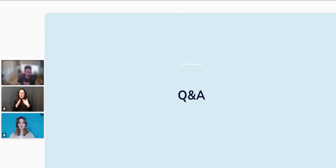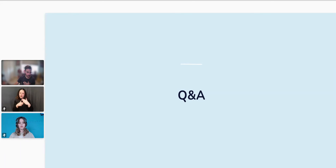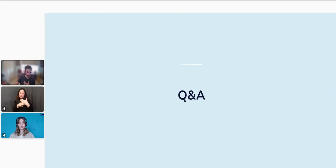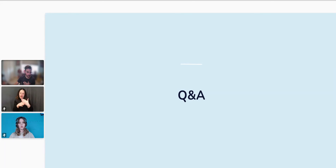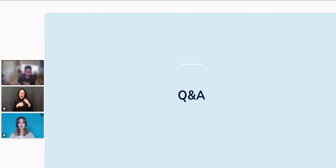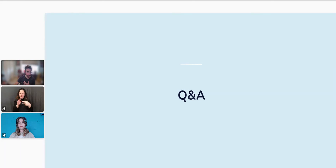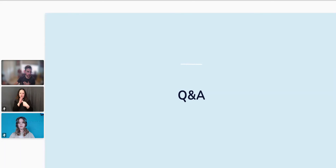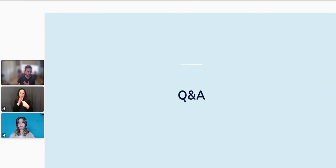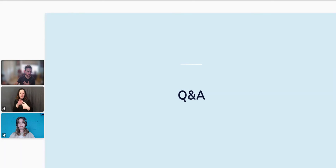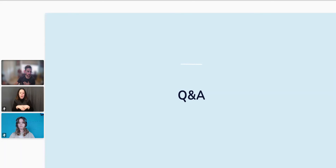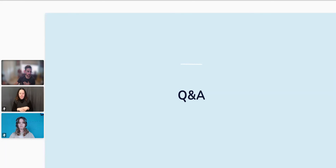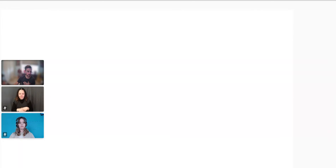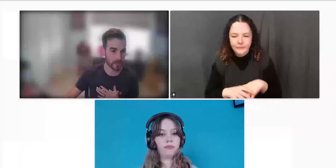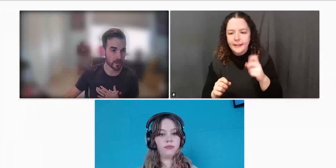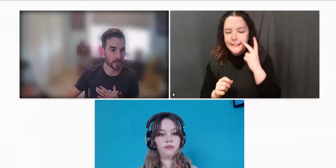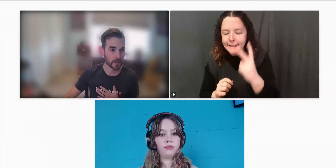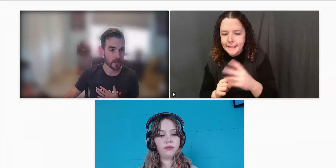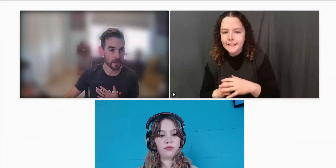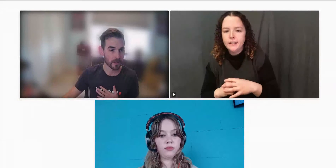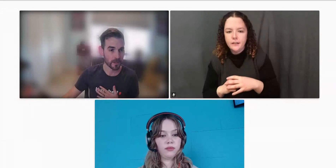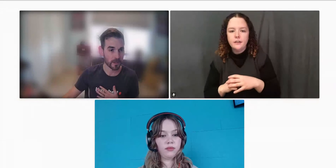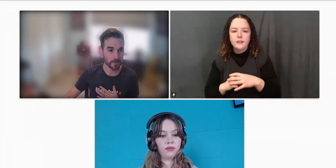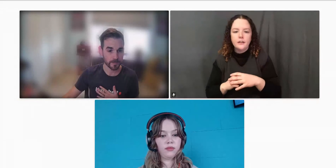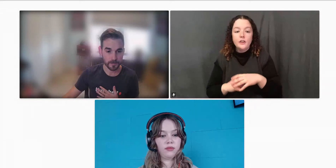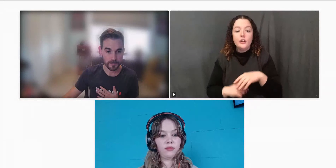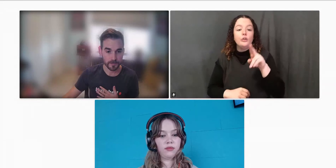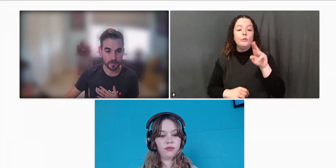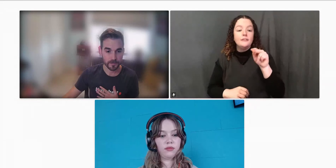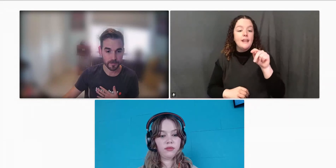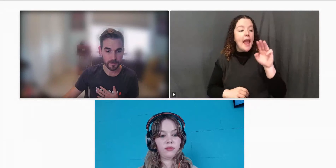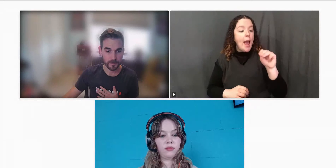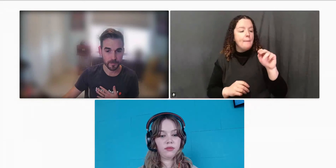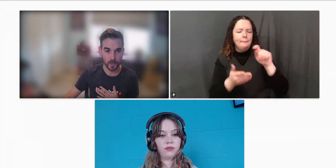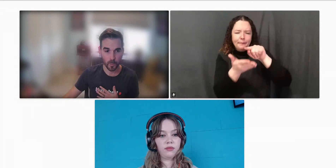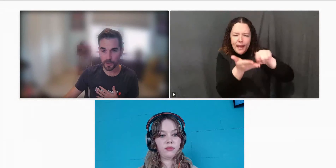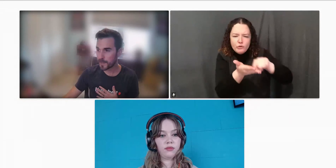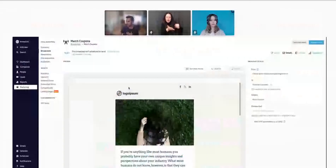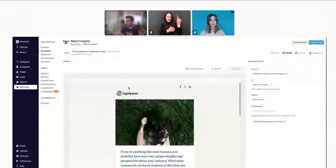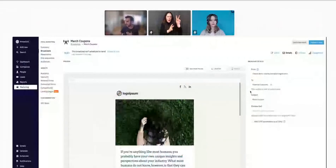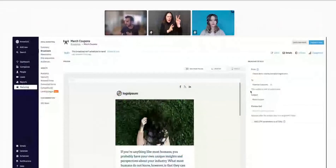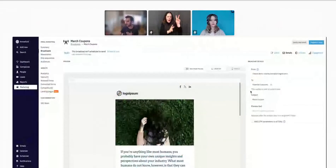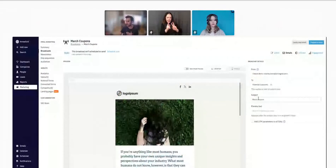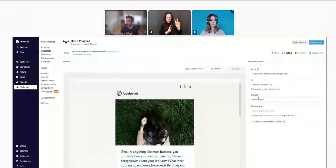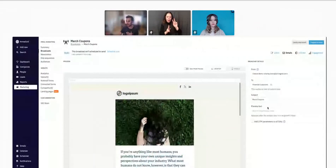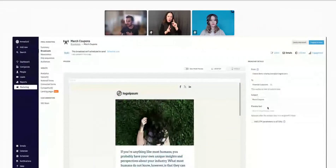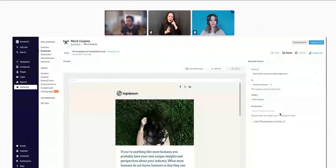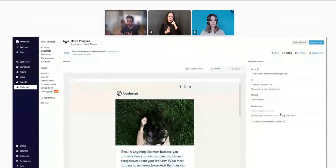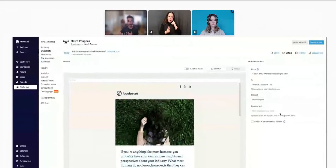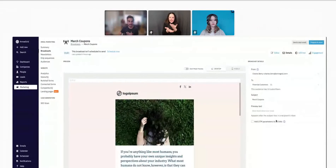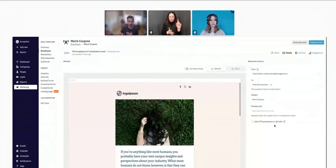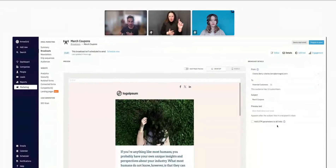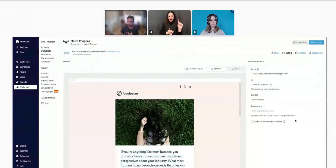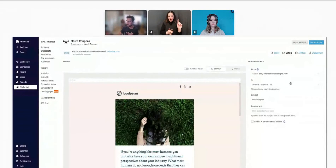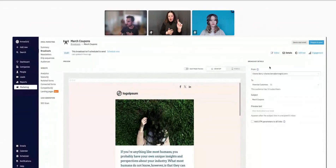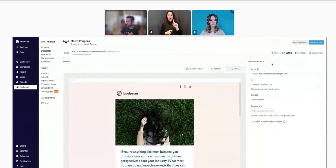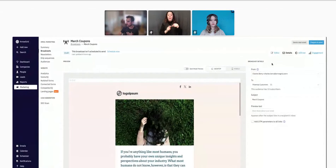here, just so we can see this. Um, when you're in the details section of any